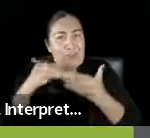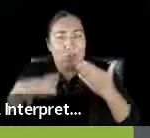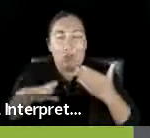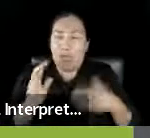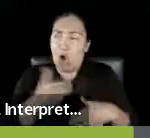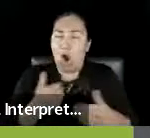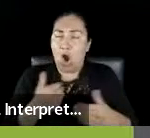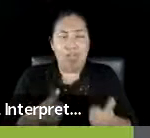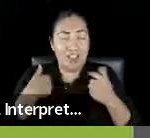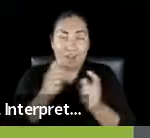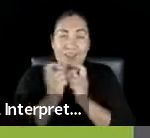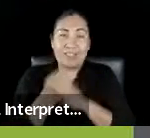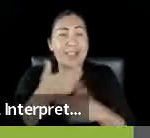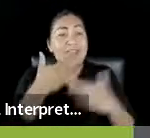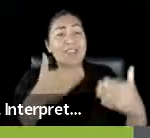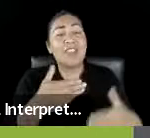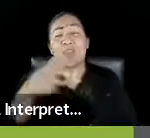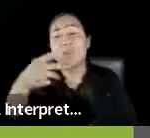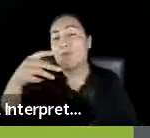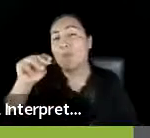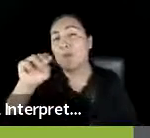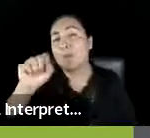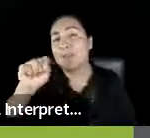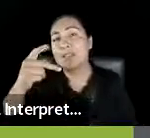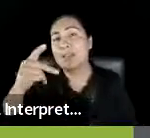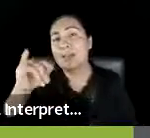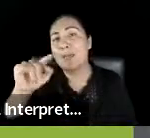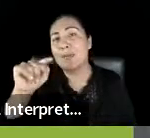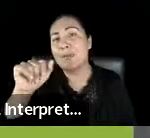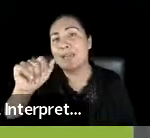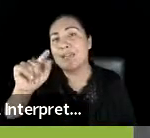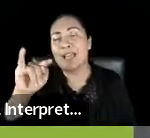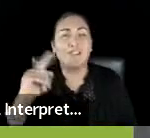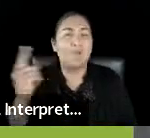help. Thank you to Mrs. Patati for always helping us to see hope.